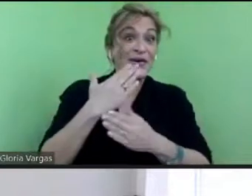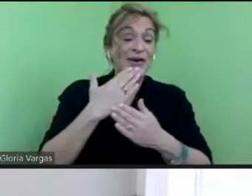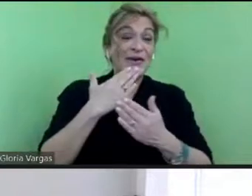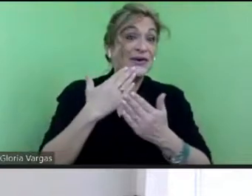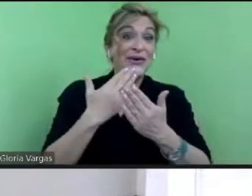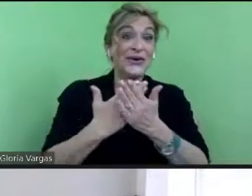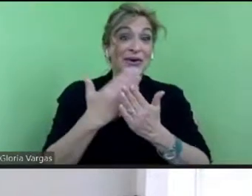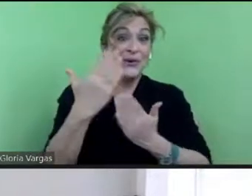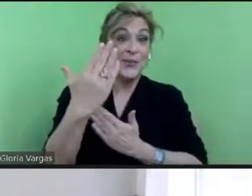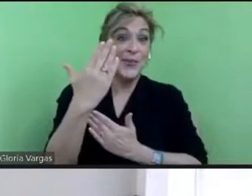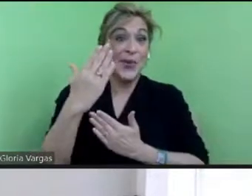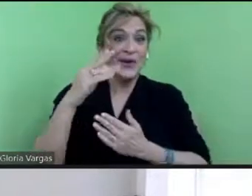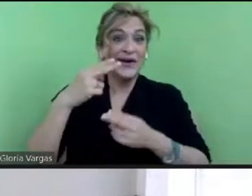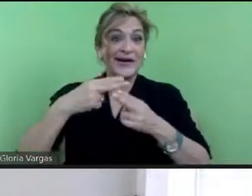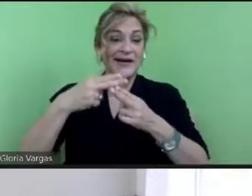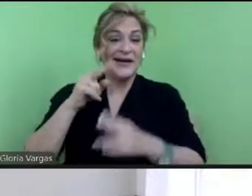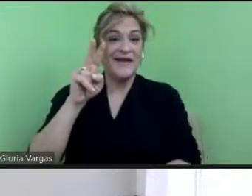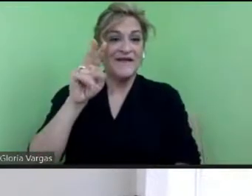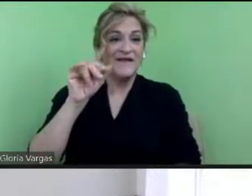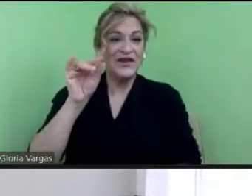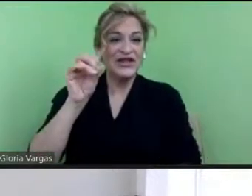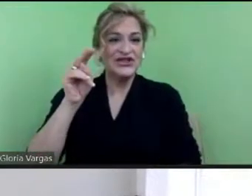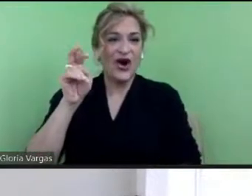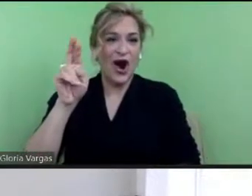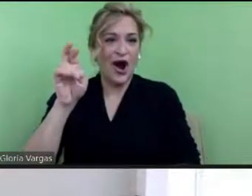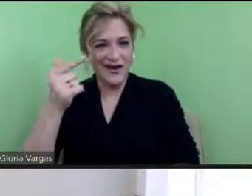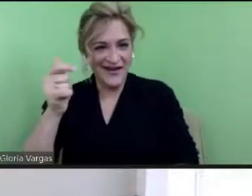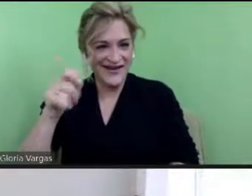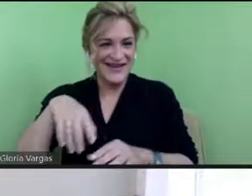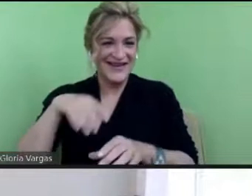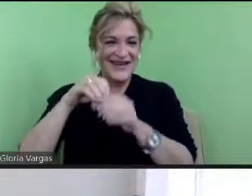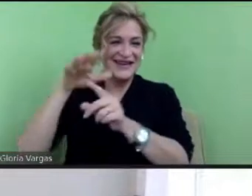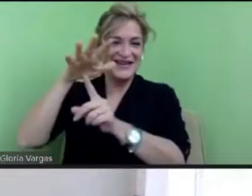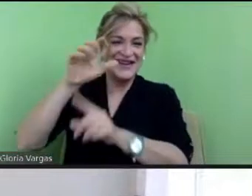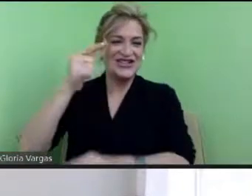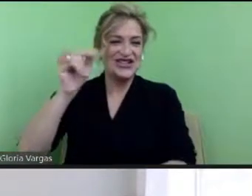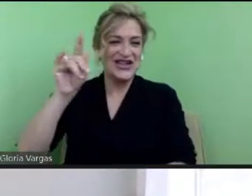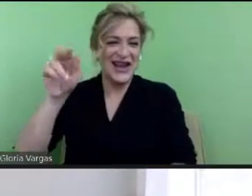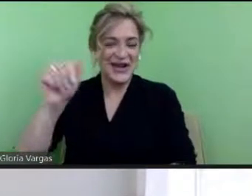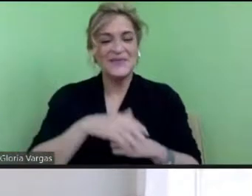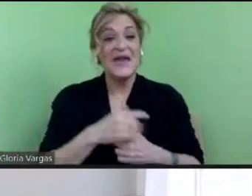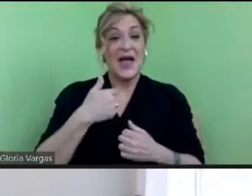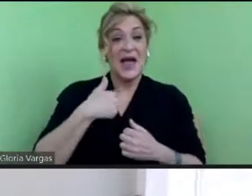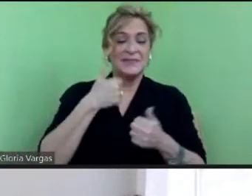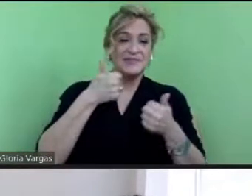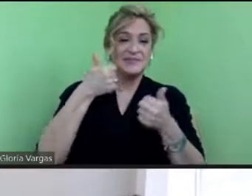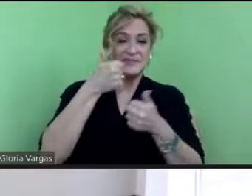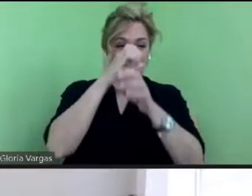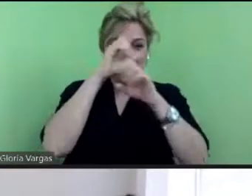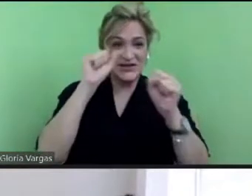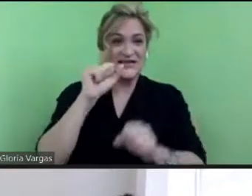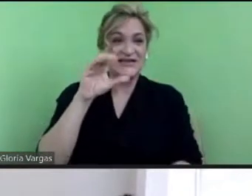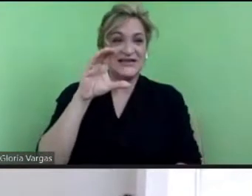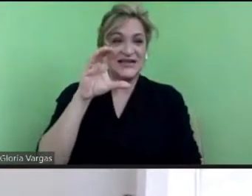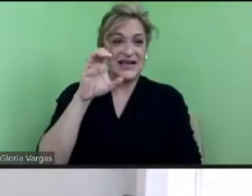Tag, or guten Abend. I'm Charles Hooker, the president and CEO of Keystone Human Services and a global provider of services